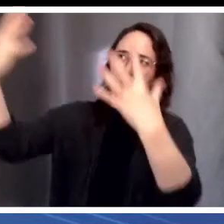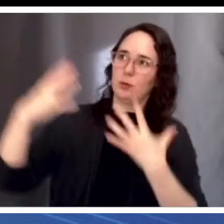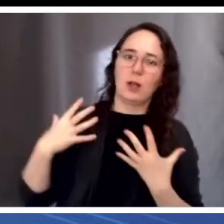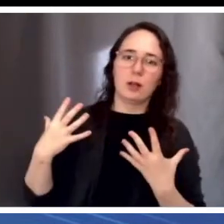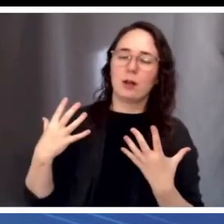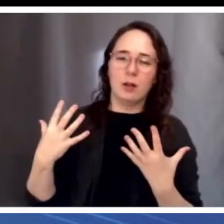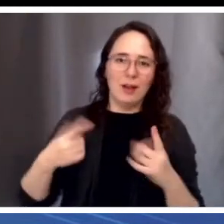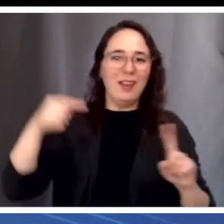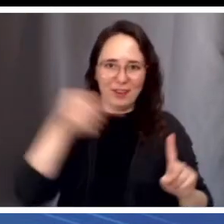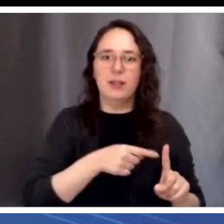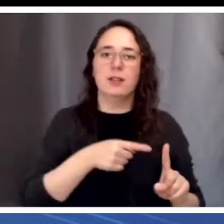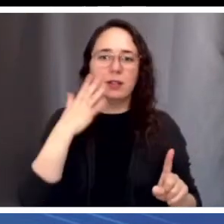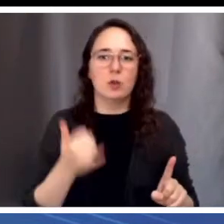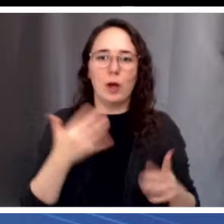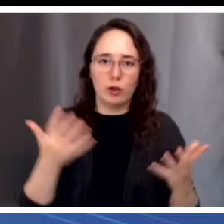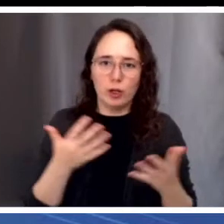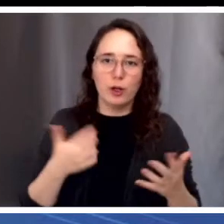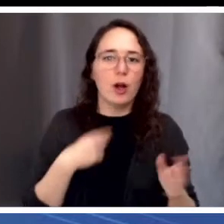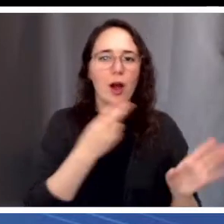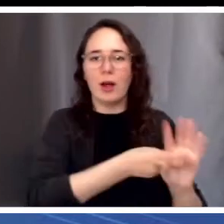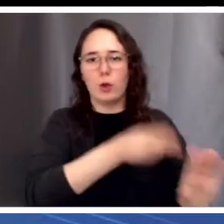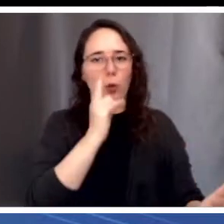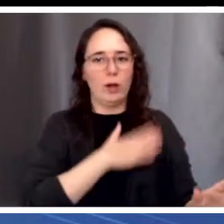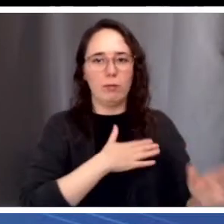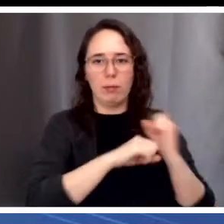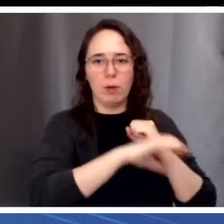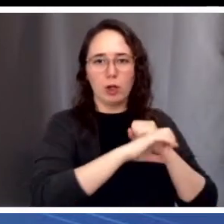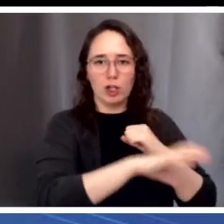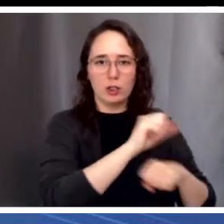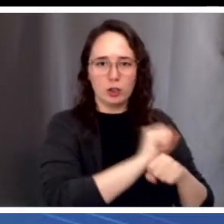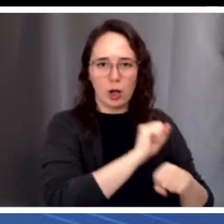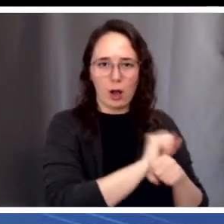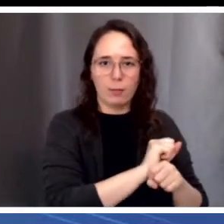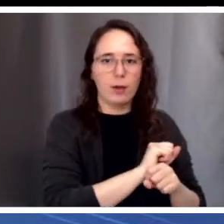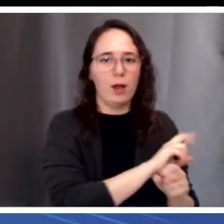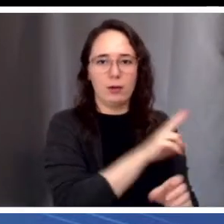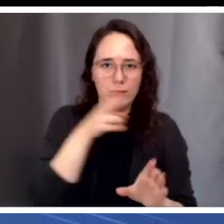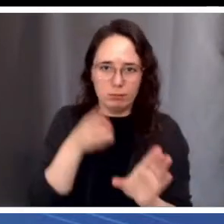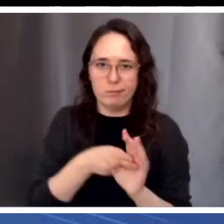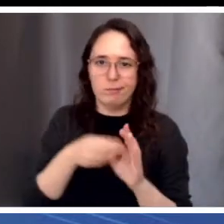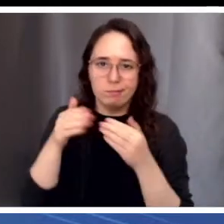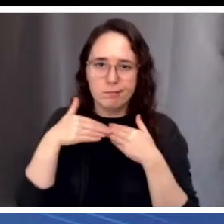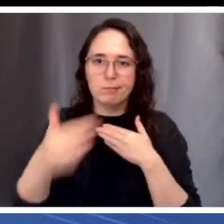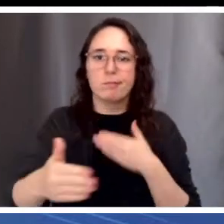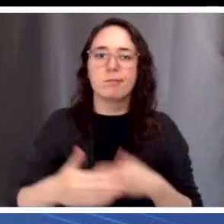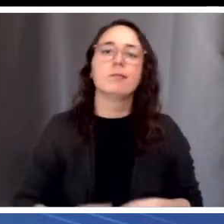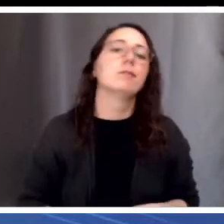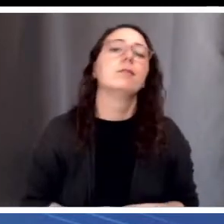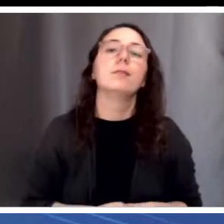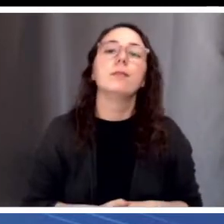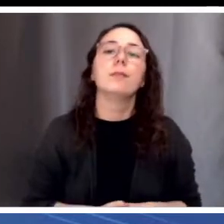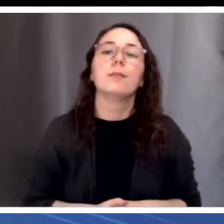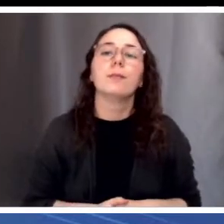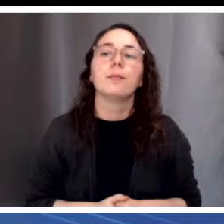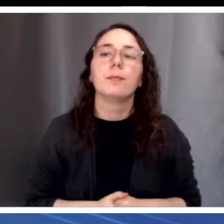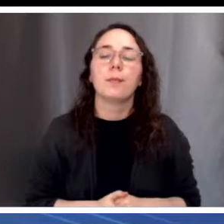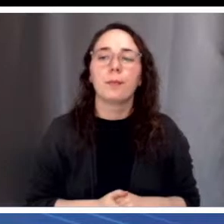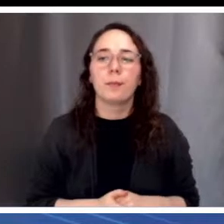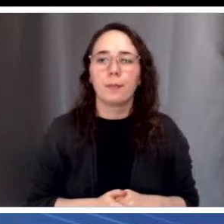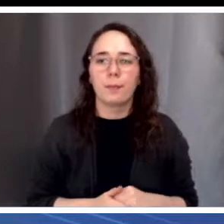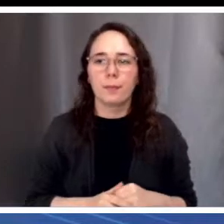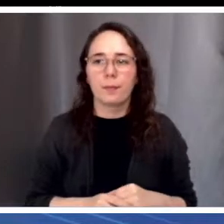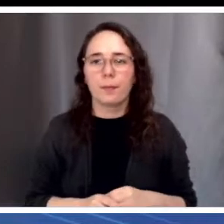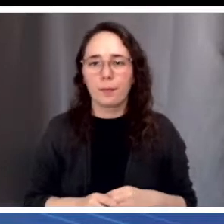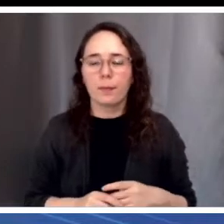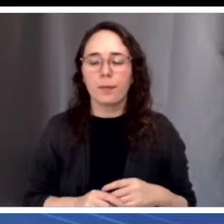quit my marketing career immediately. And this is where I went forward. So the, the beautiful, the beautiful sort of full